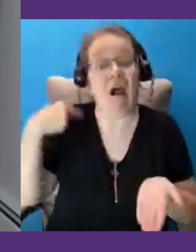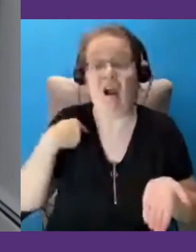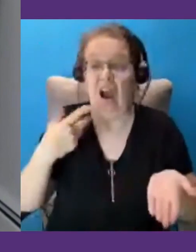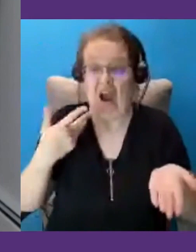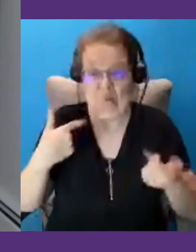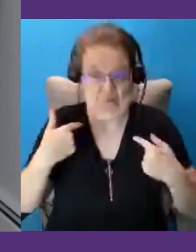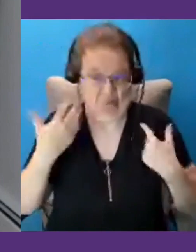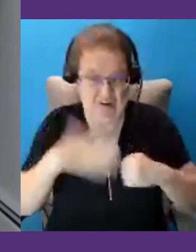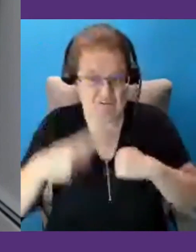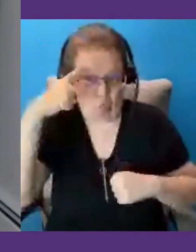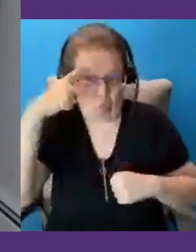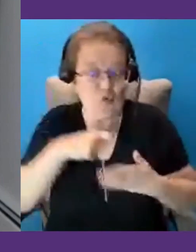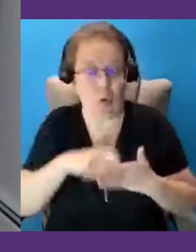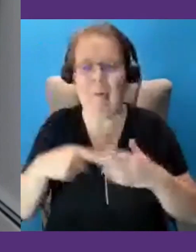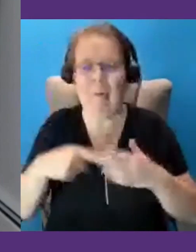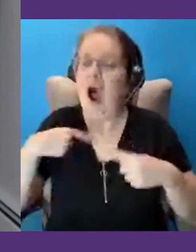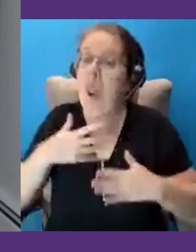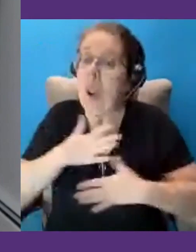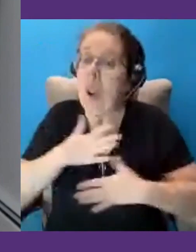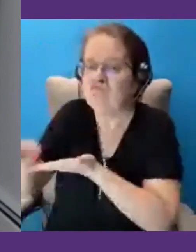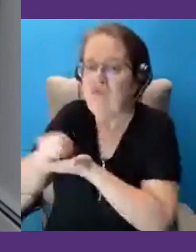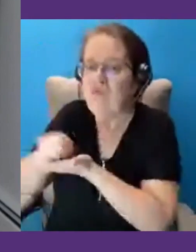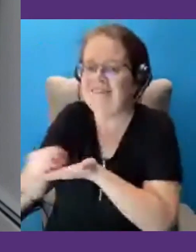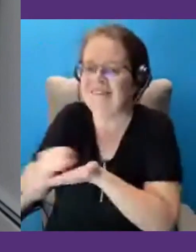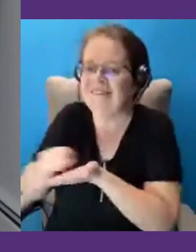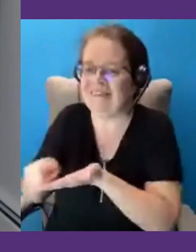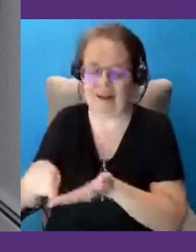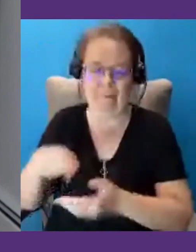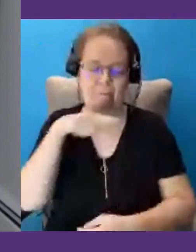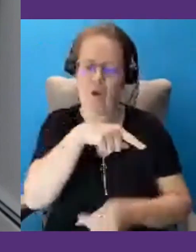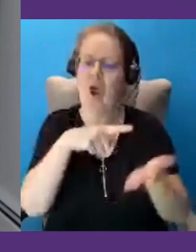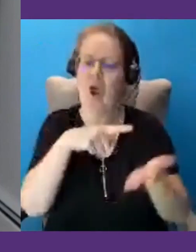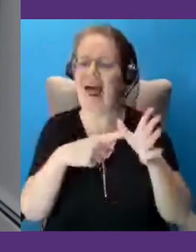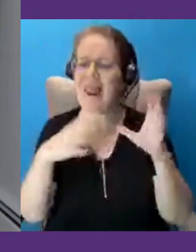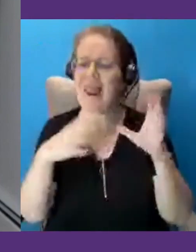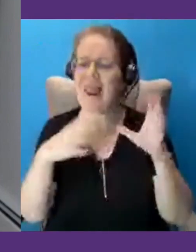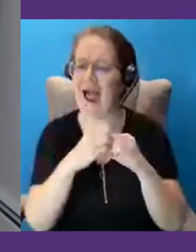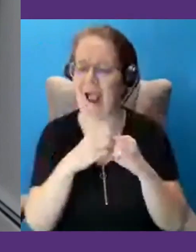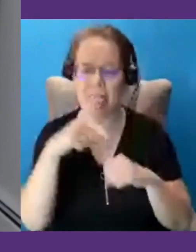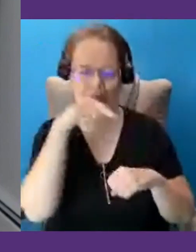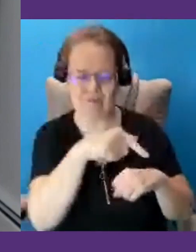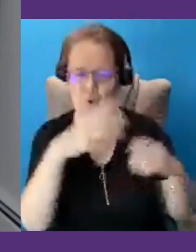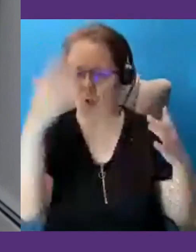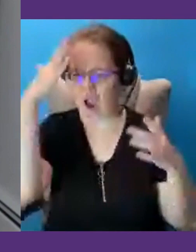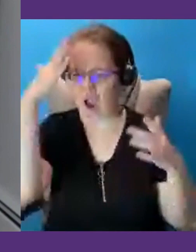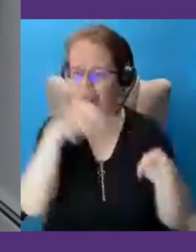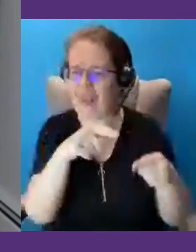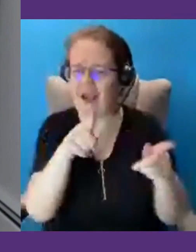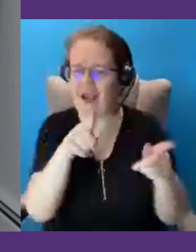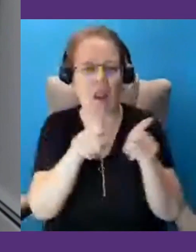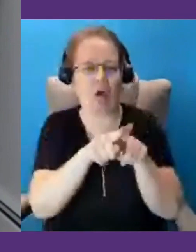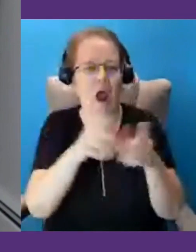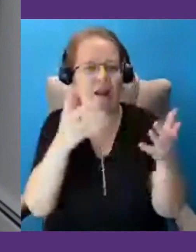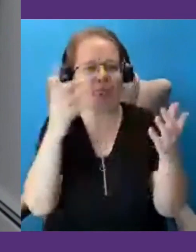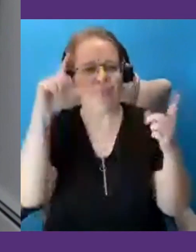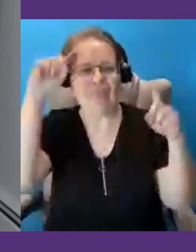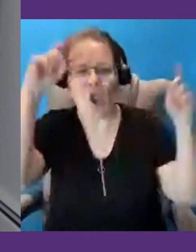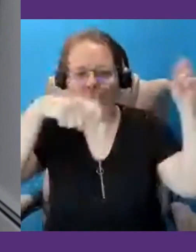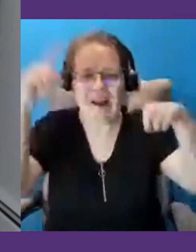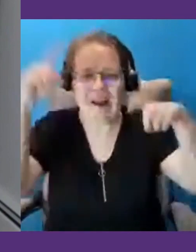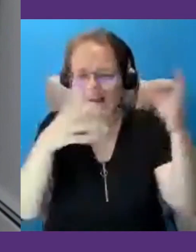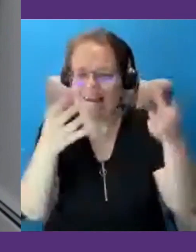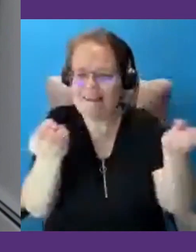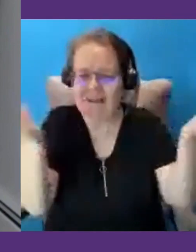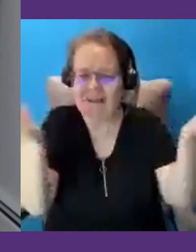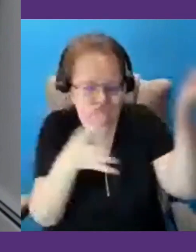loved writing. But this was a lab, and it was way to explore ideas. It was a way to present what's going on